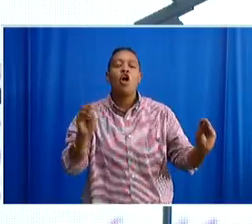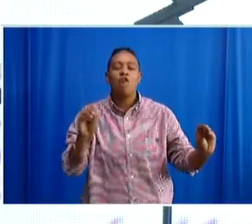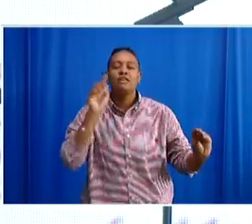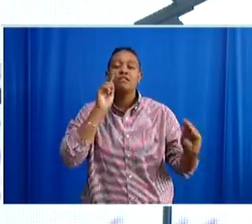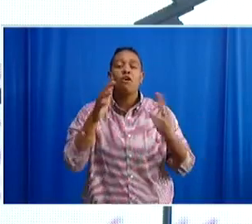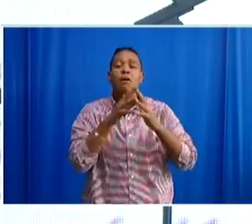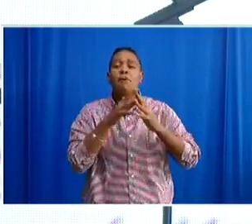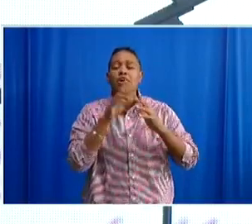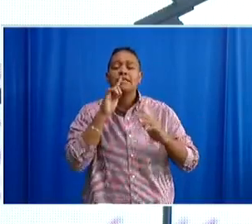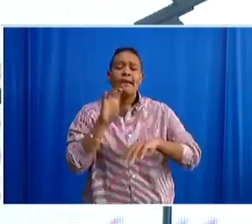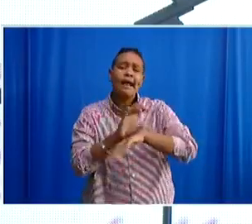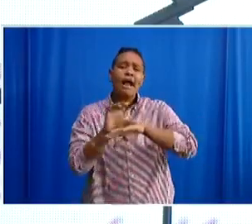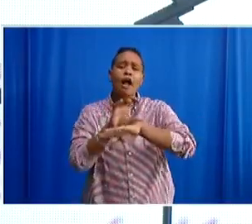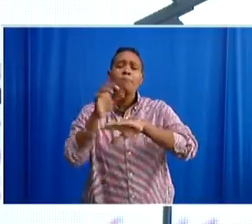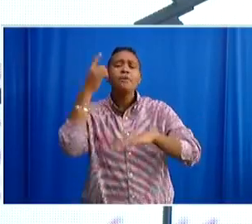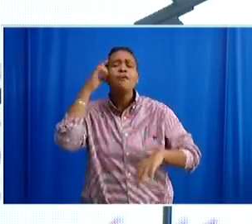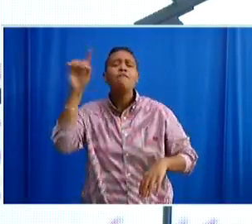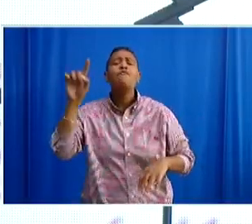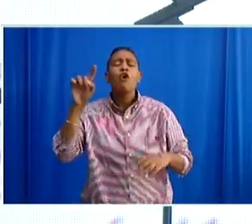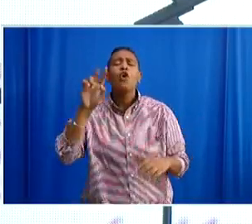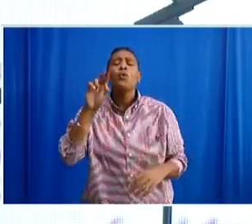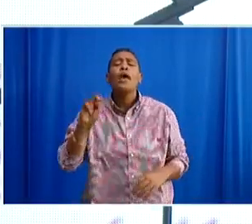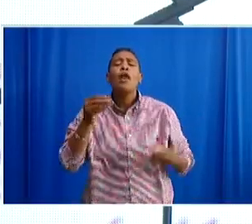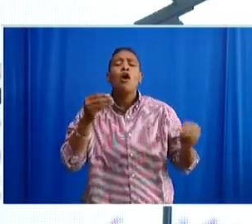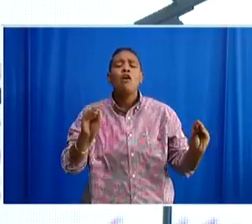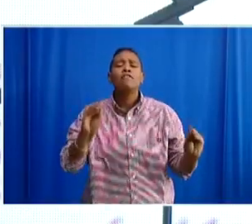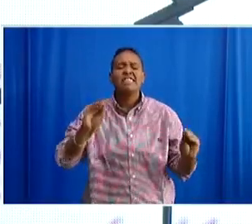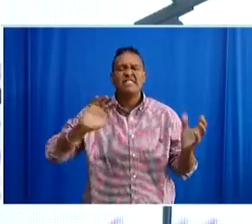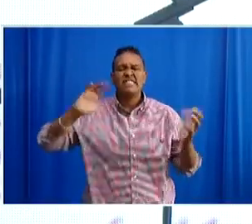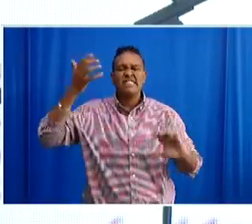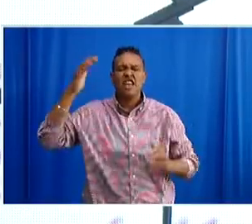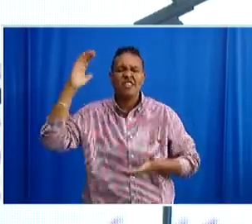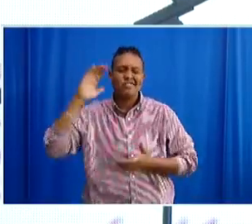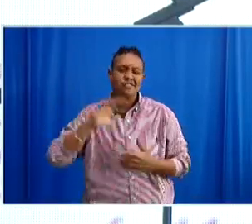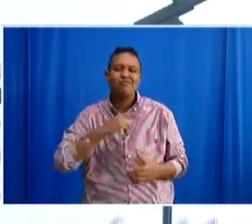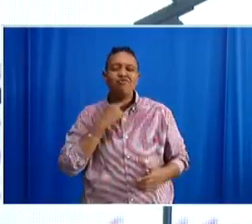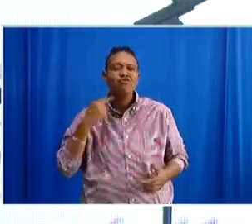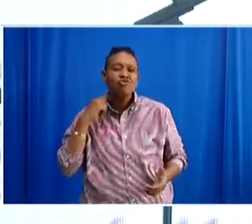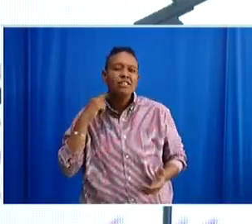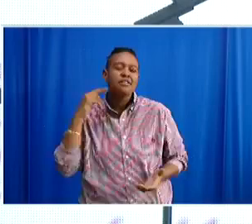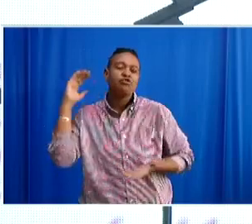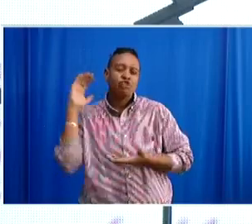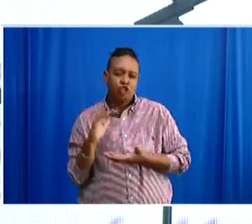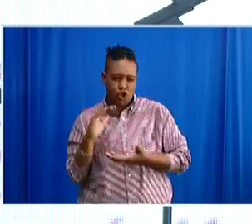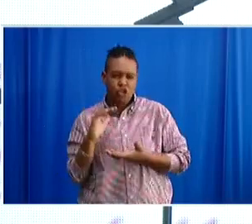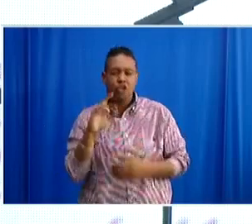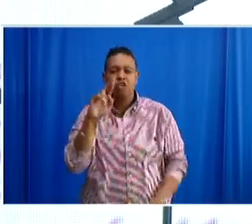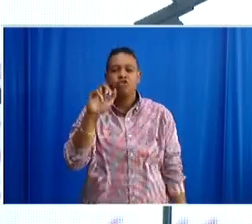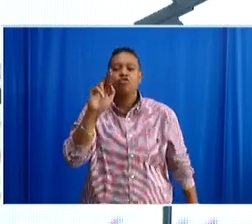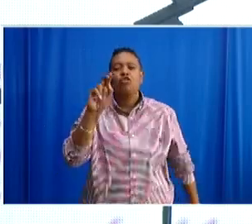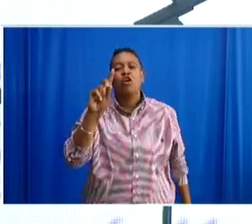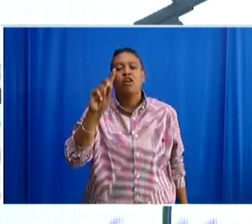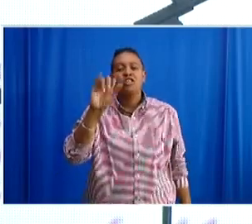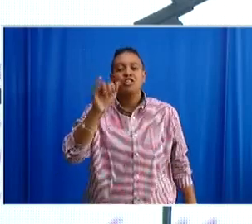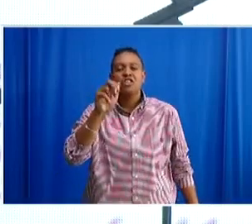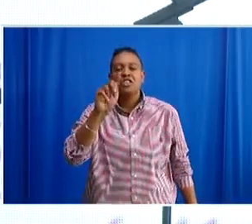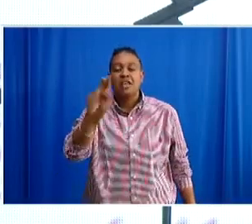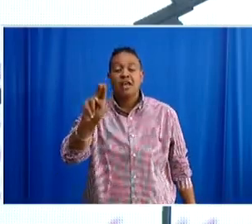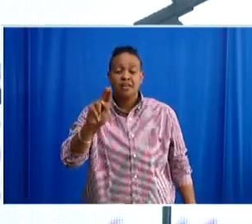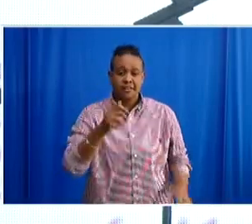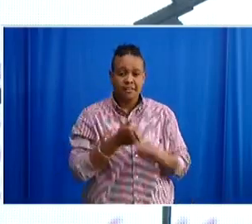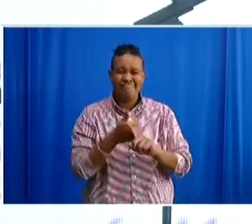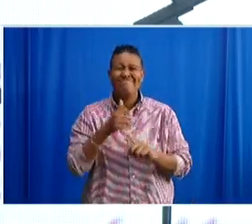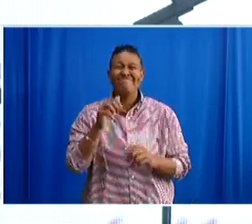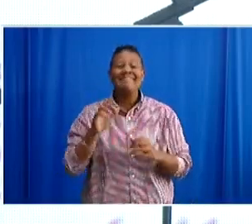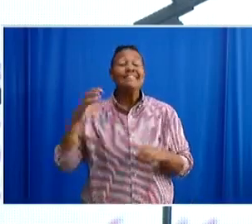UN Office for Disaster Risk Reduction, Mr. Ronald Jackson, Executive Director of the Caribbean